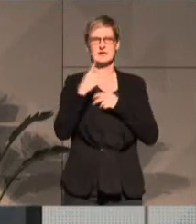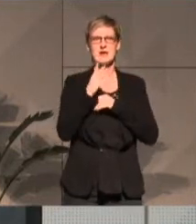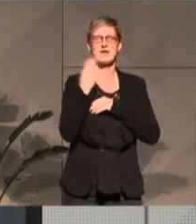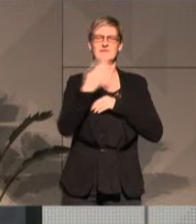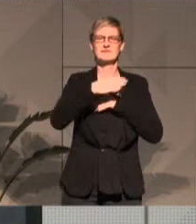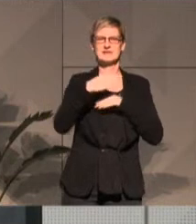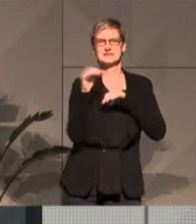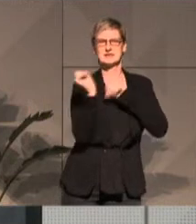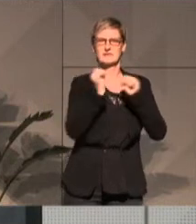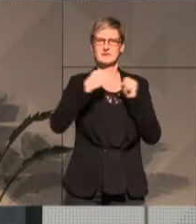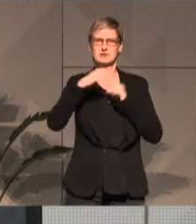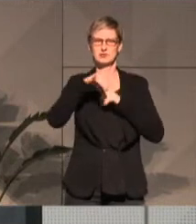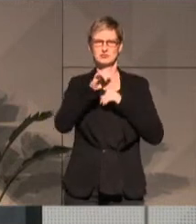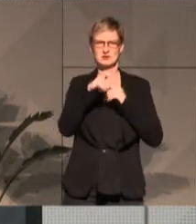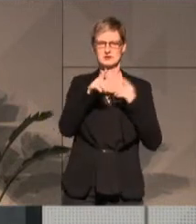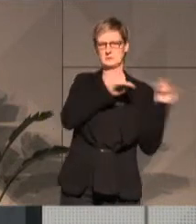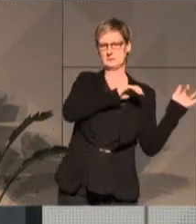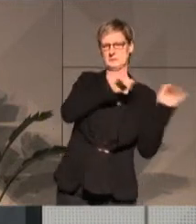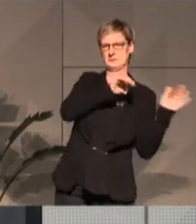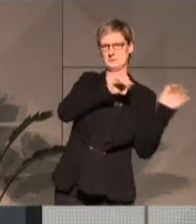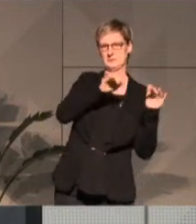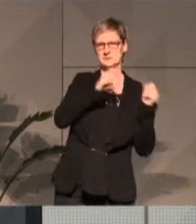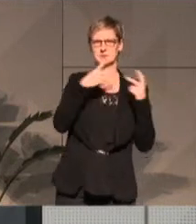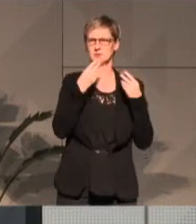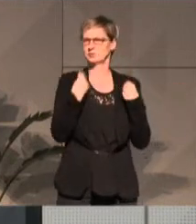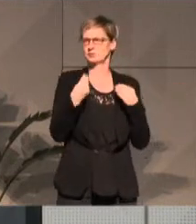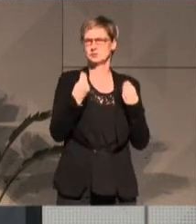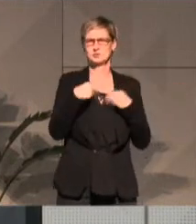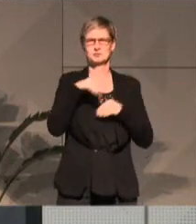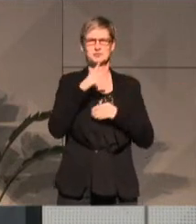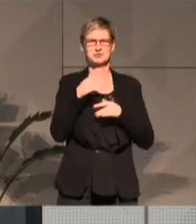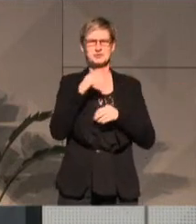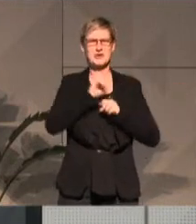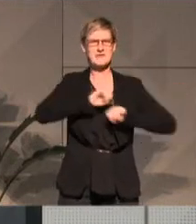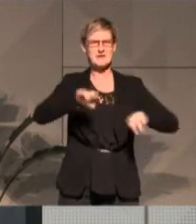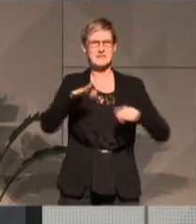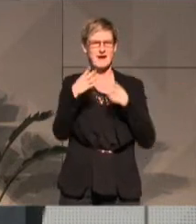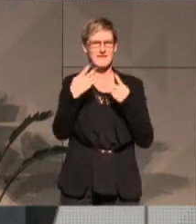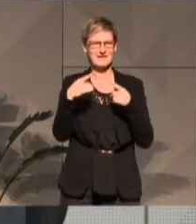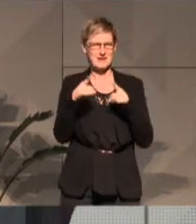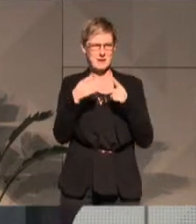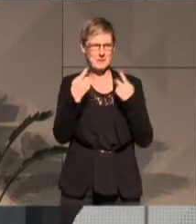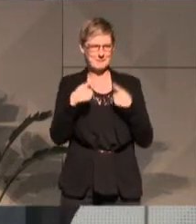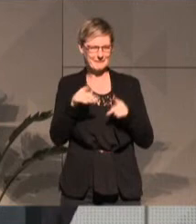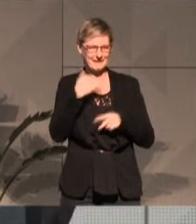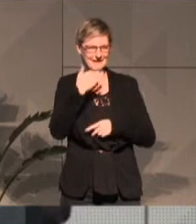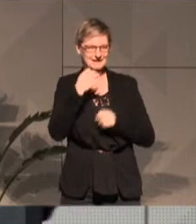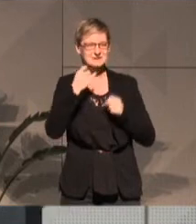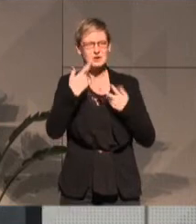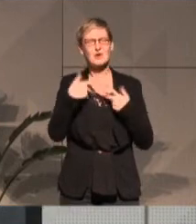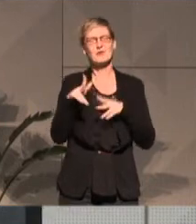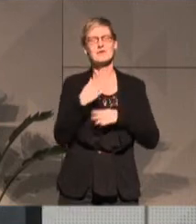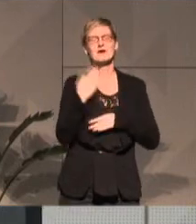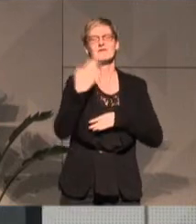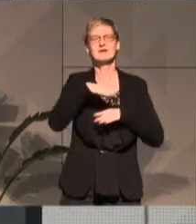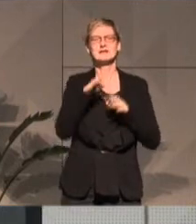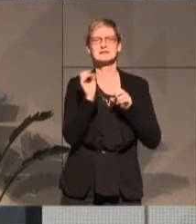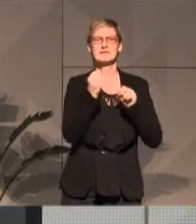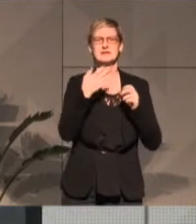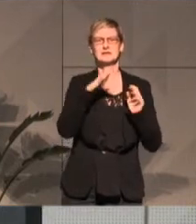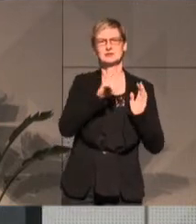regions down there drives the west wind jet stream, which plays a major role in